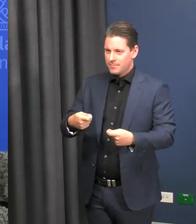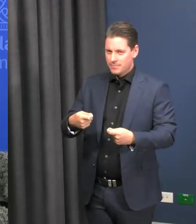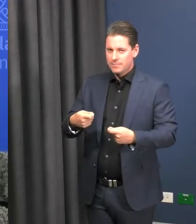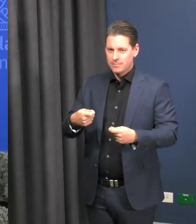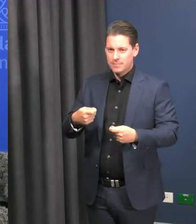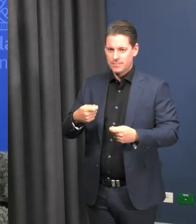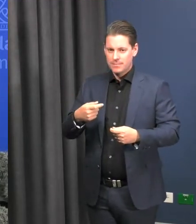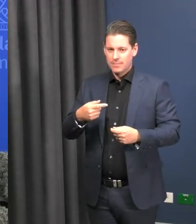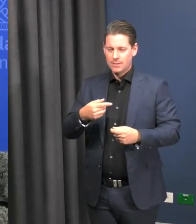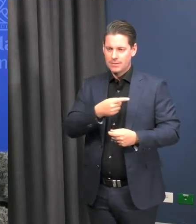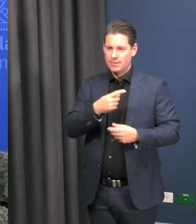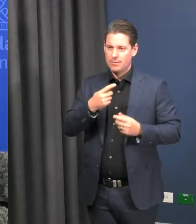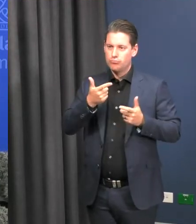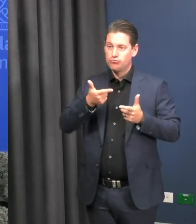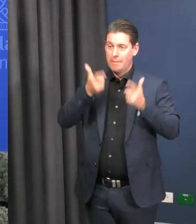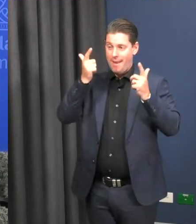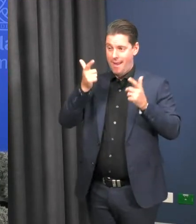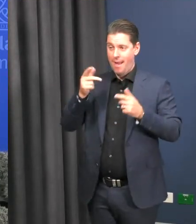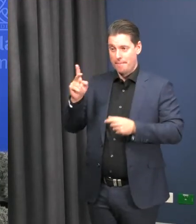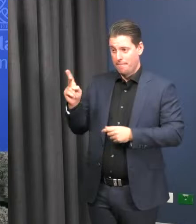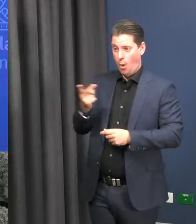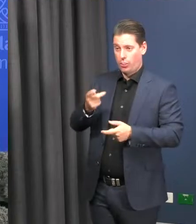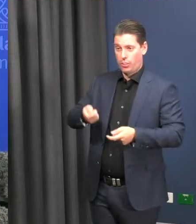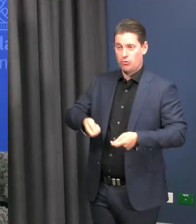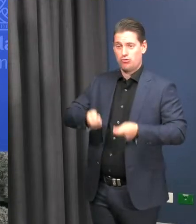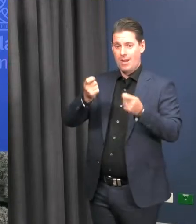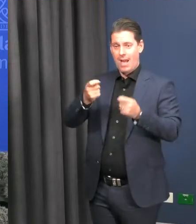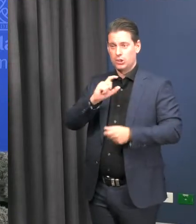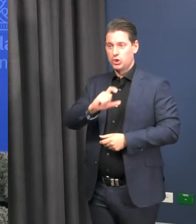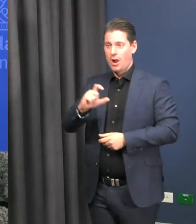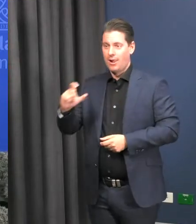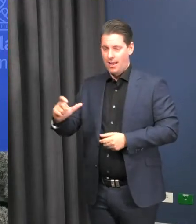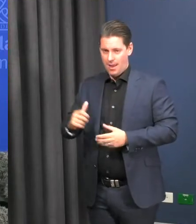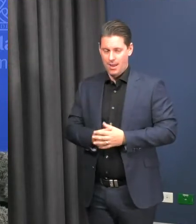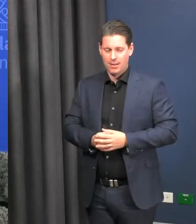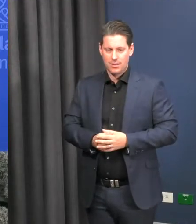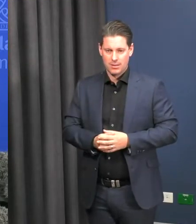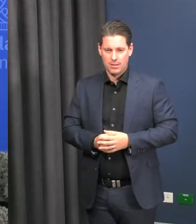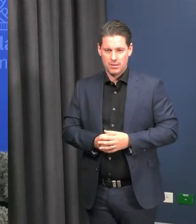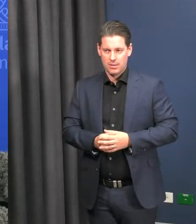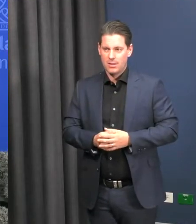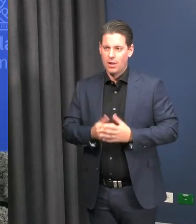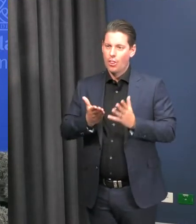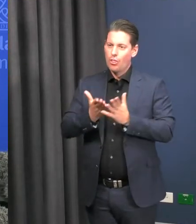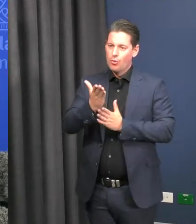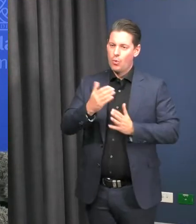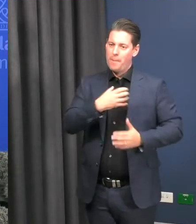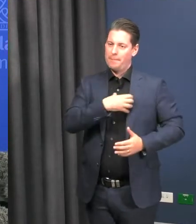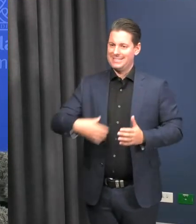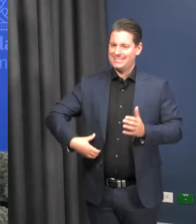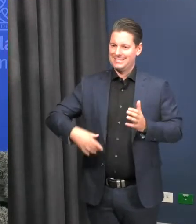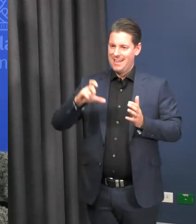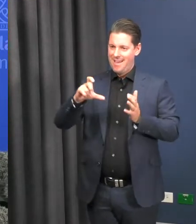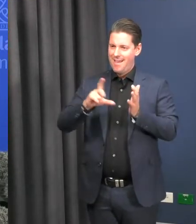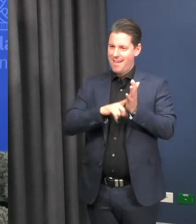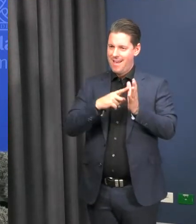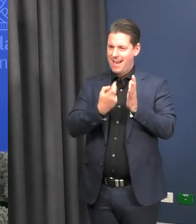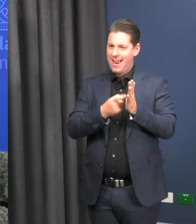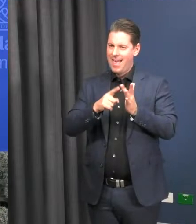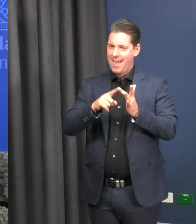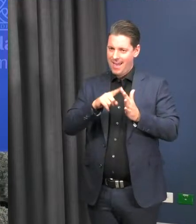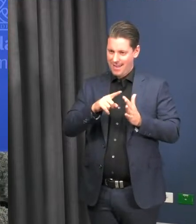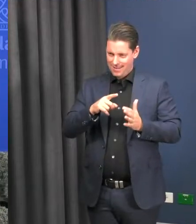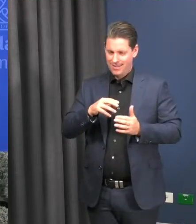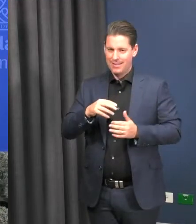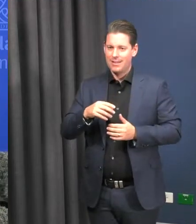which was raised by the Premier as well, we have declared through Minister Clare, who's with me here in Queensland,